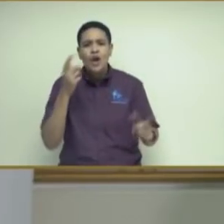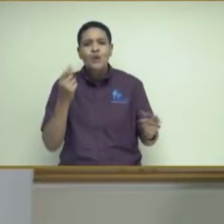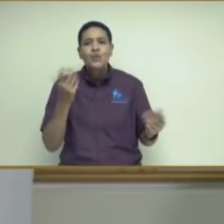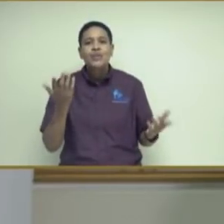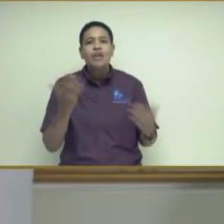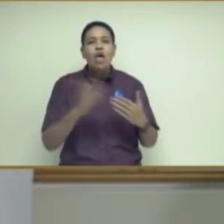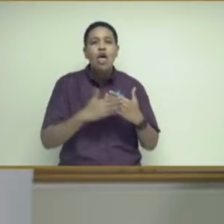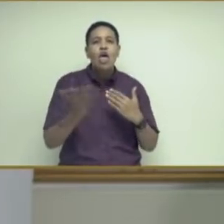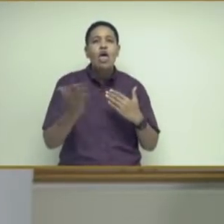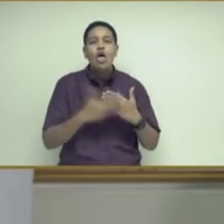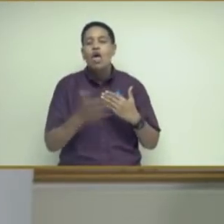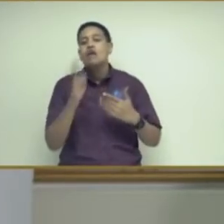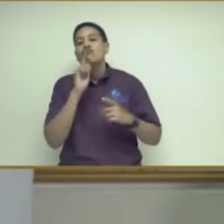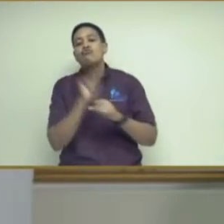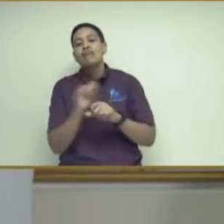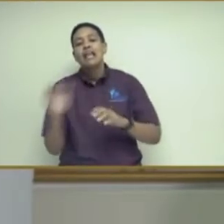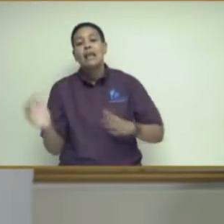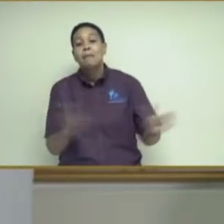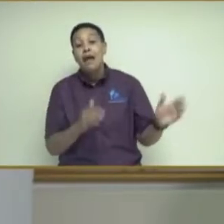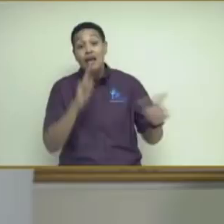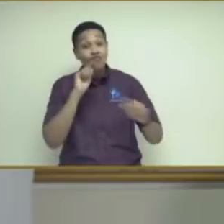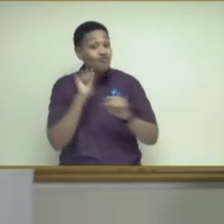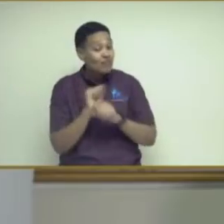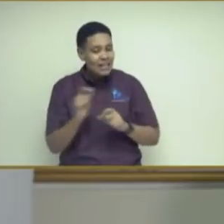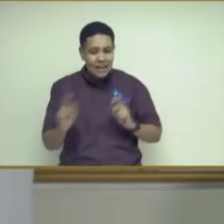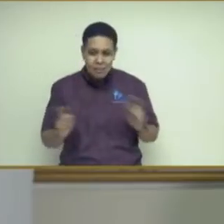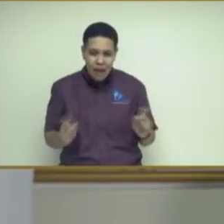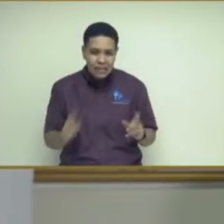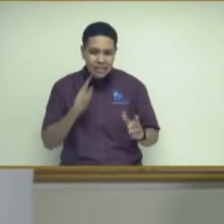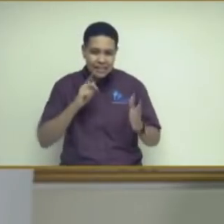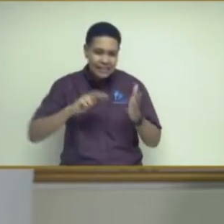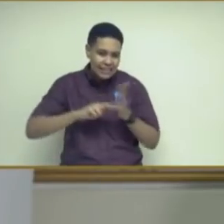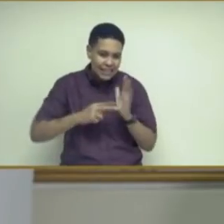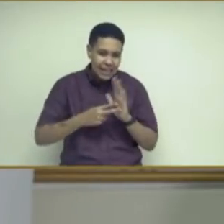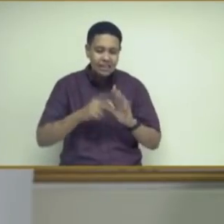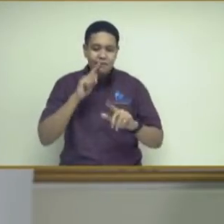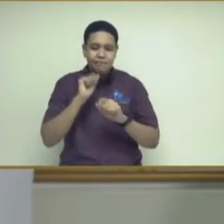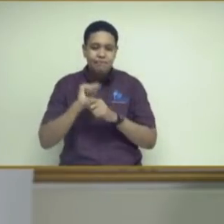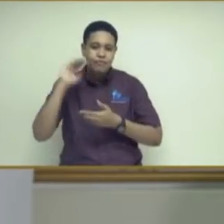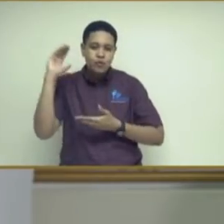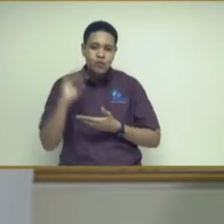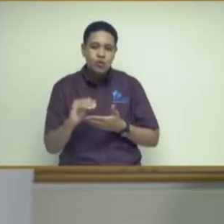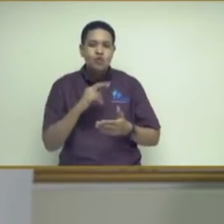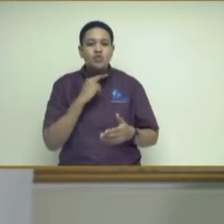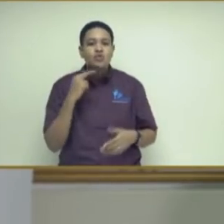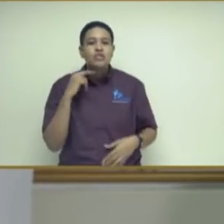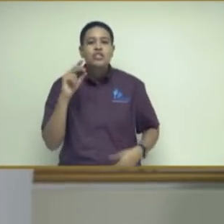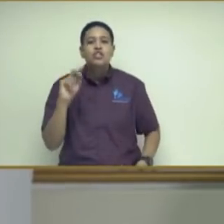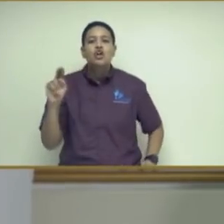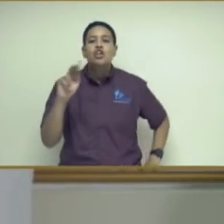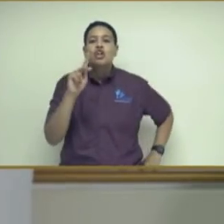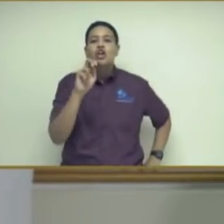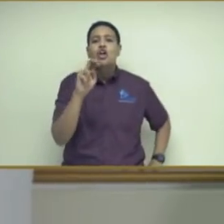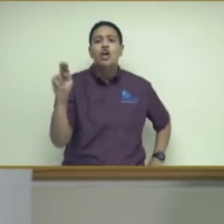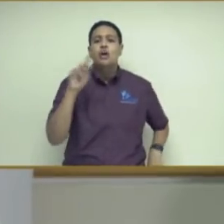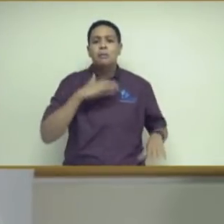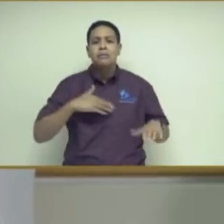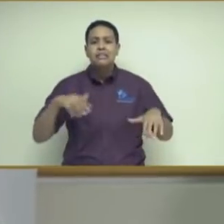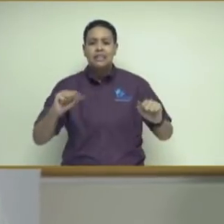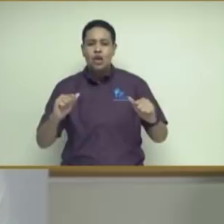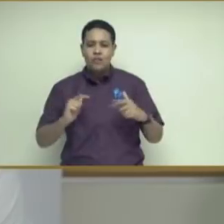way. It's very planned, it's very managed, and the intention is to mitigate the risk. So Dr. Webster-Carr, you want to just take over on that?